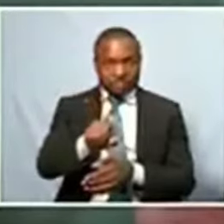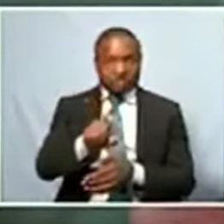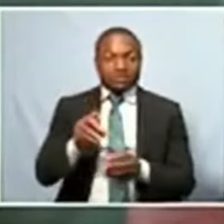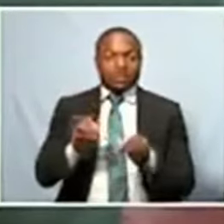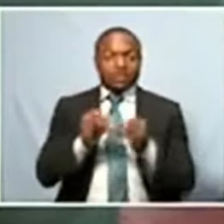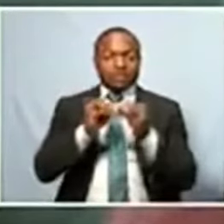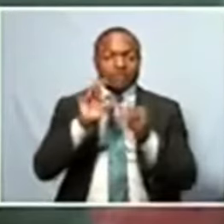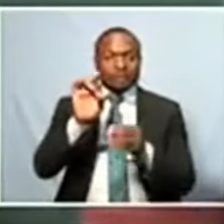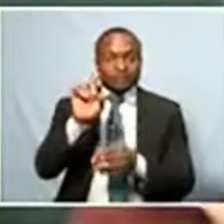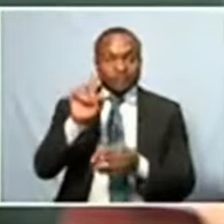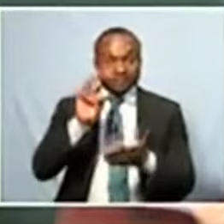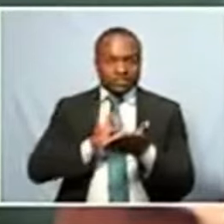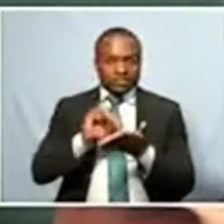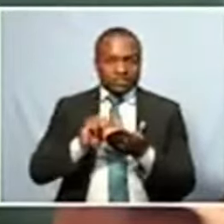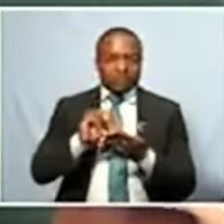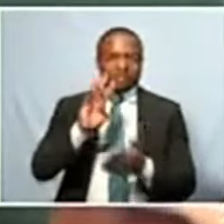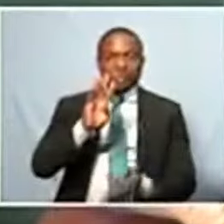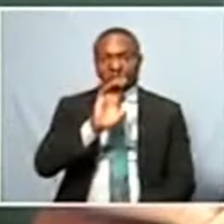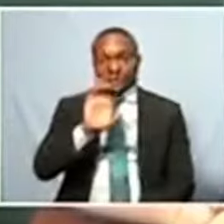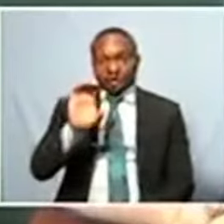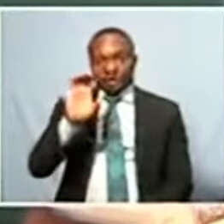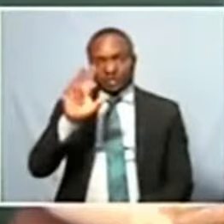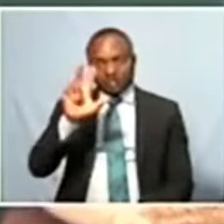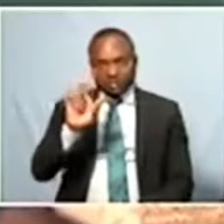head total